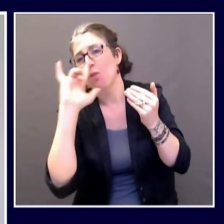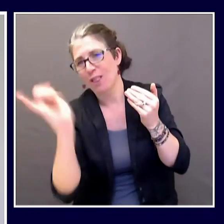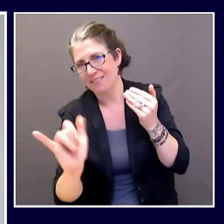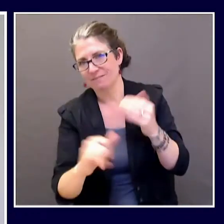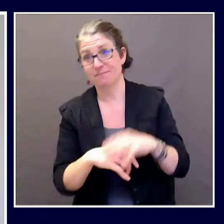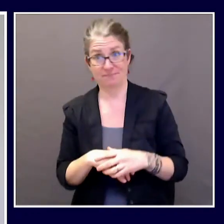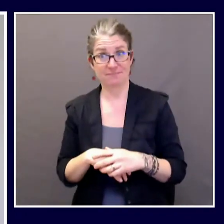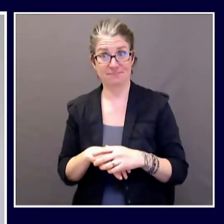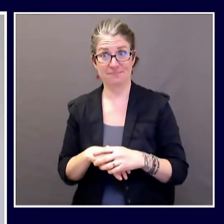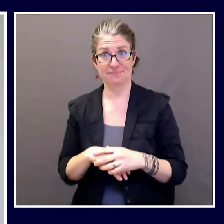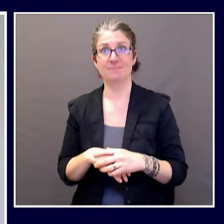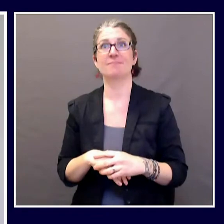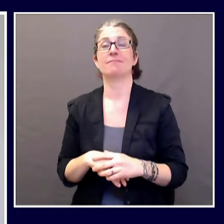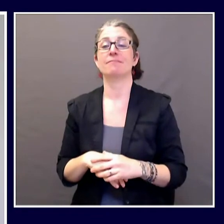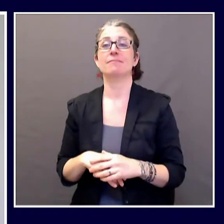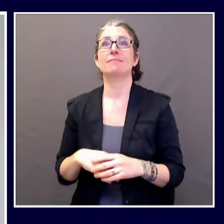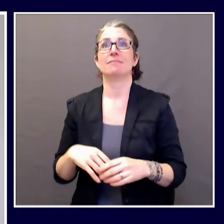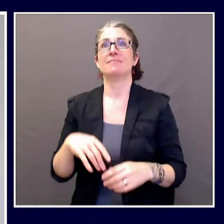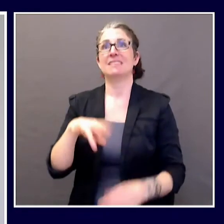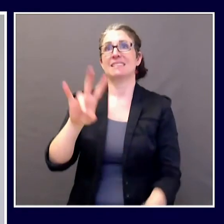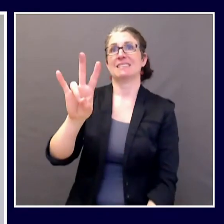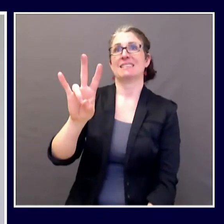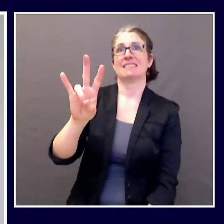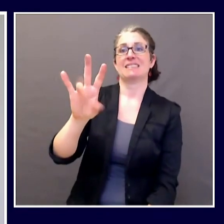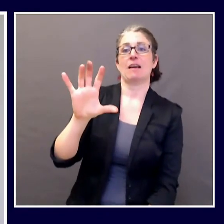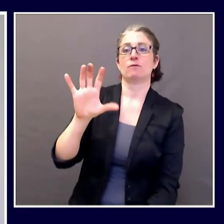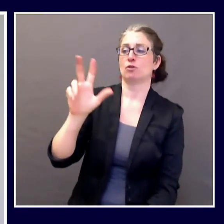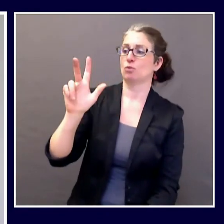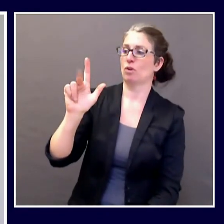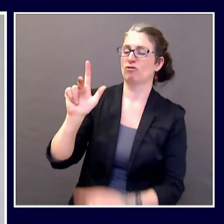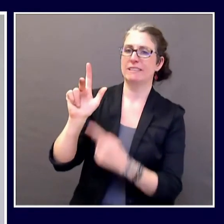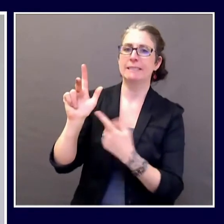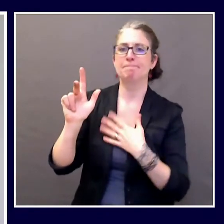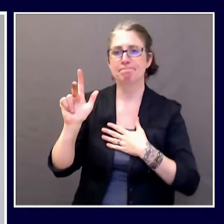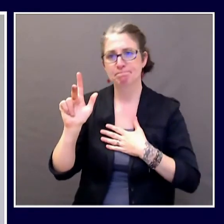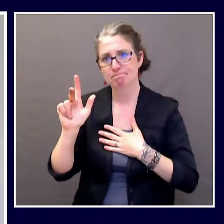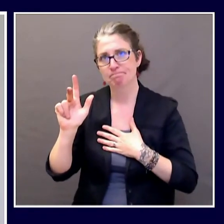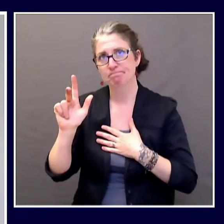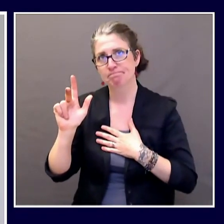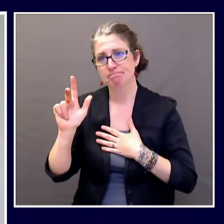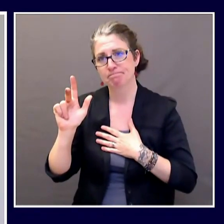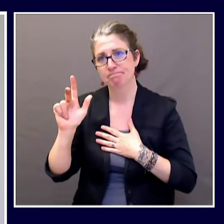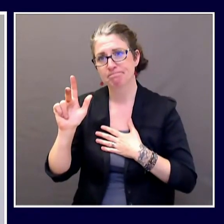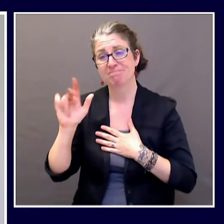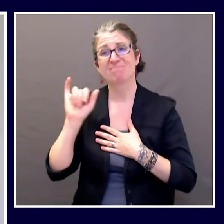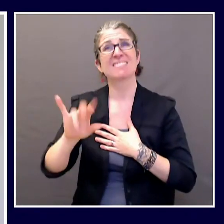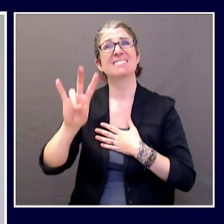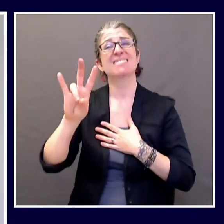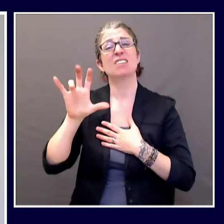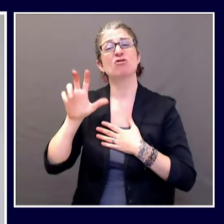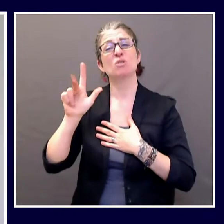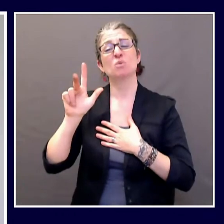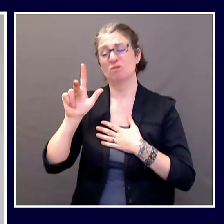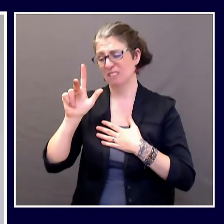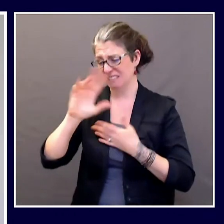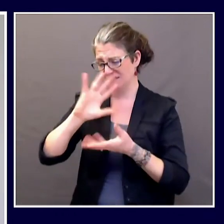723. That's the number of Maine people who have died with COVID-19 in the past